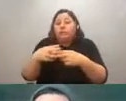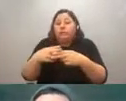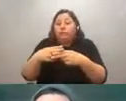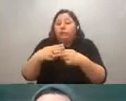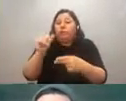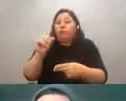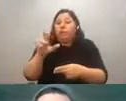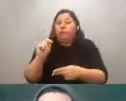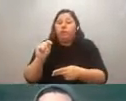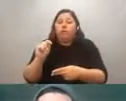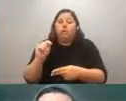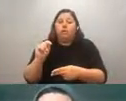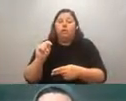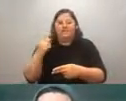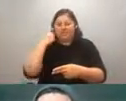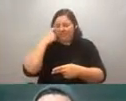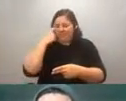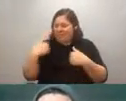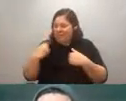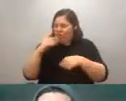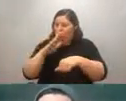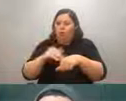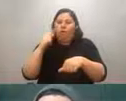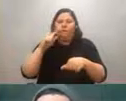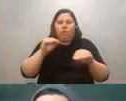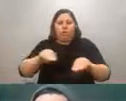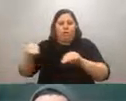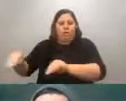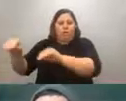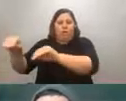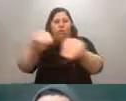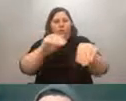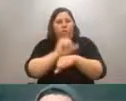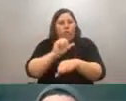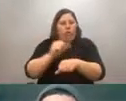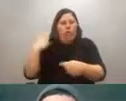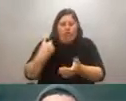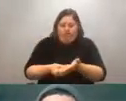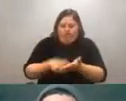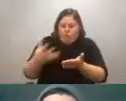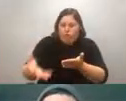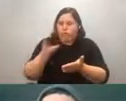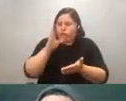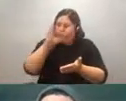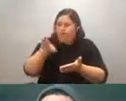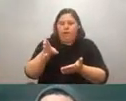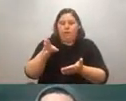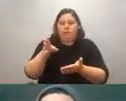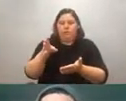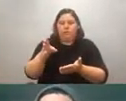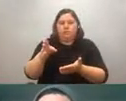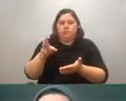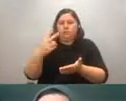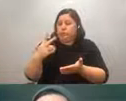um a call for portable works where we purchased we're purchasing uh directly 2d works